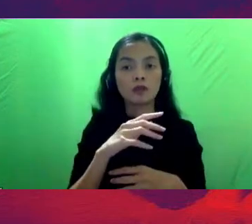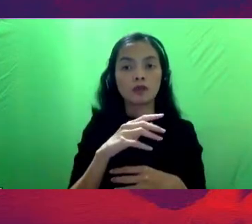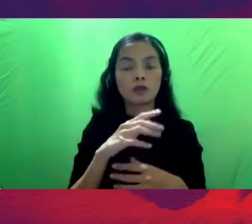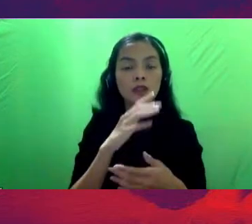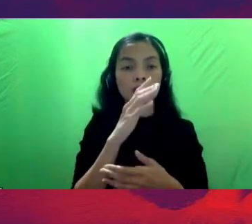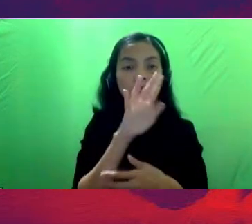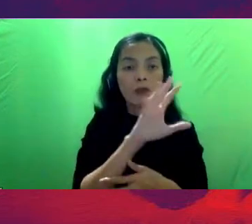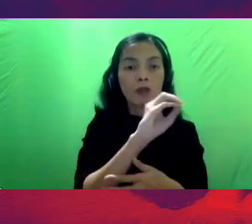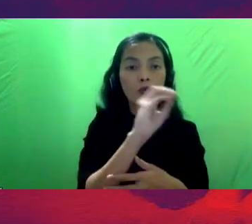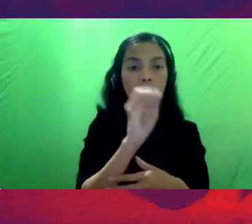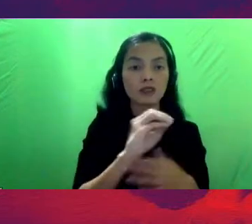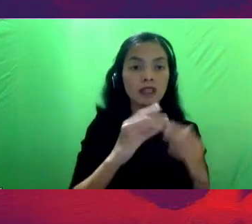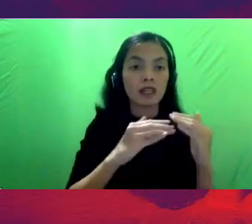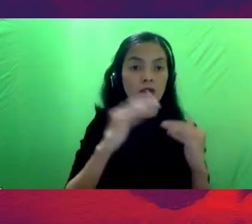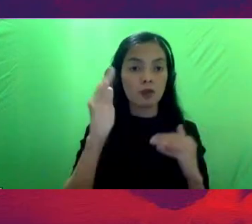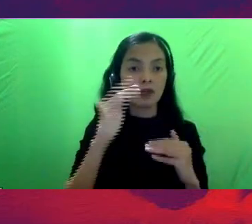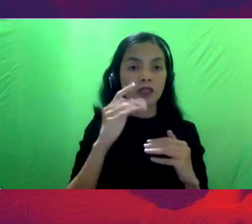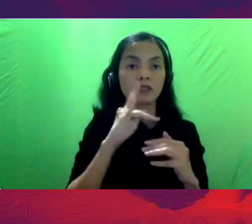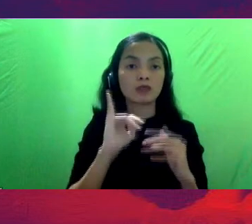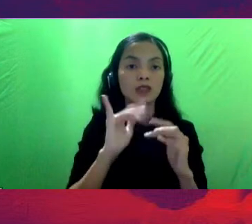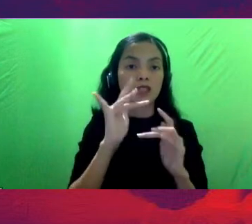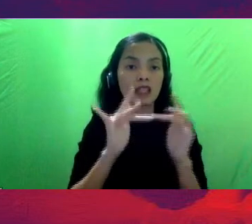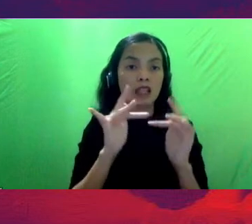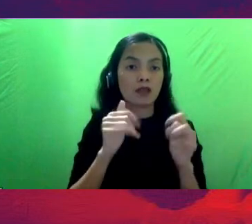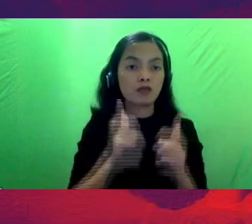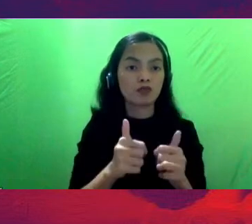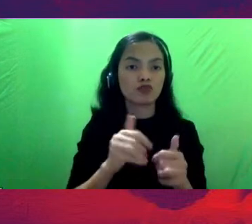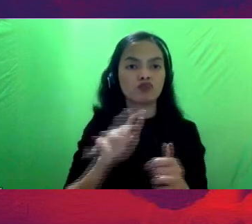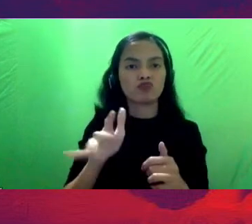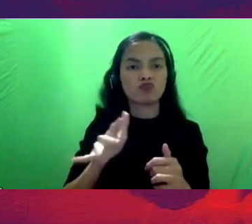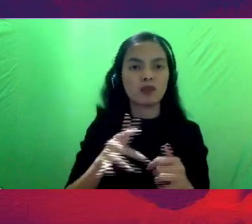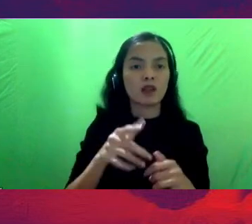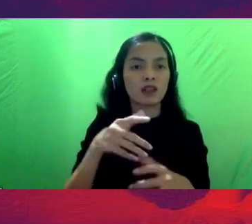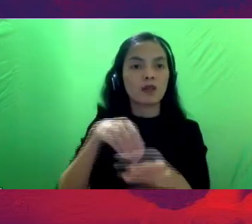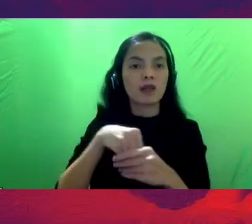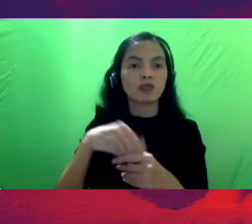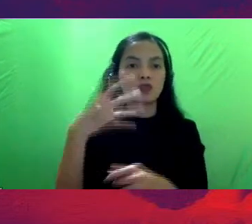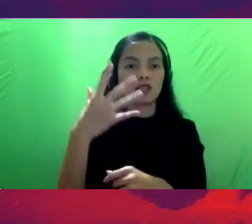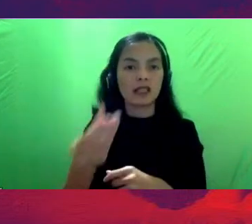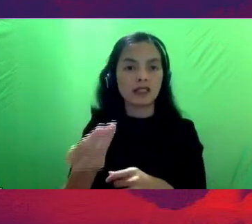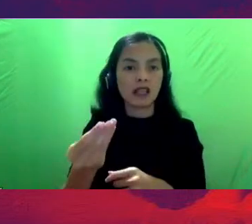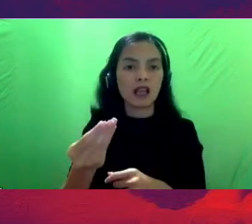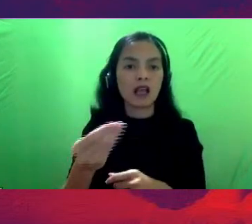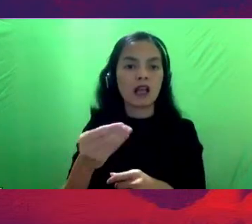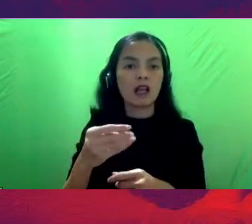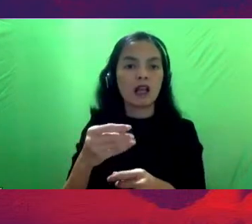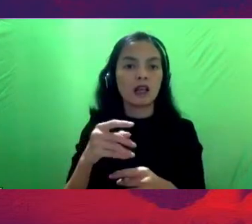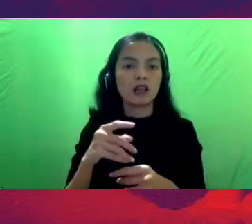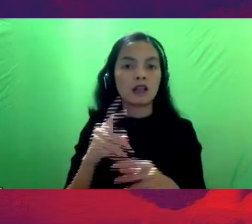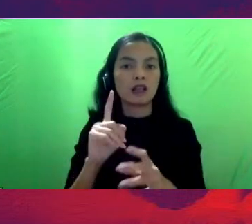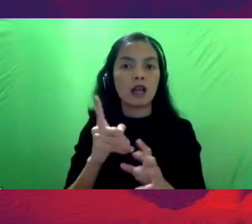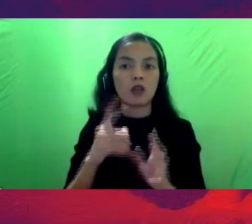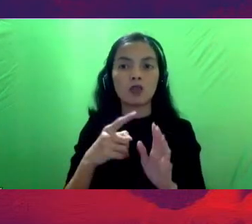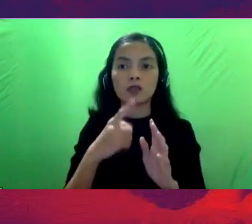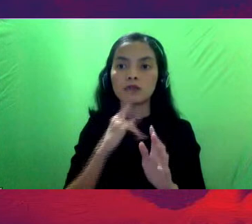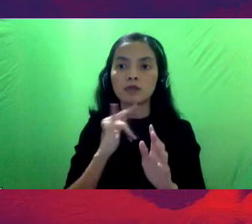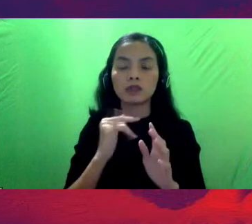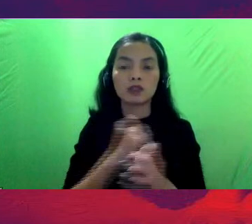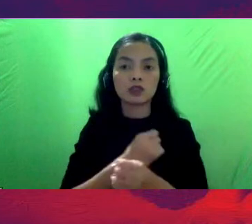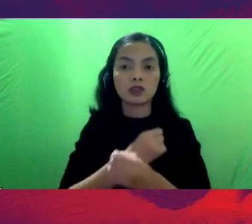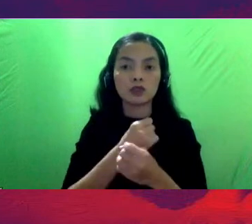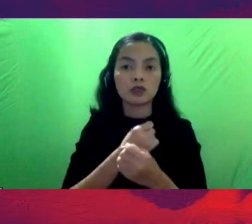urban area. So unless it is well addressed, we assume that children